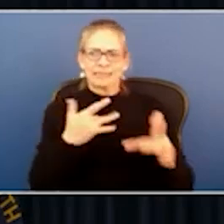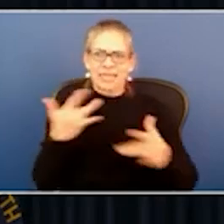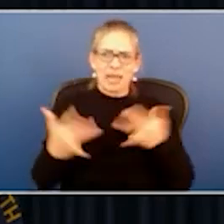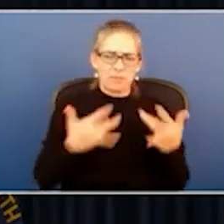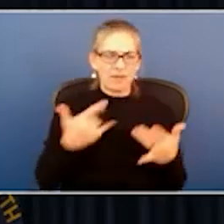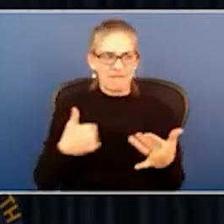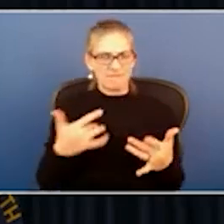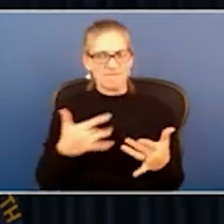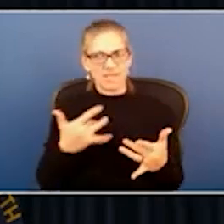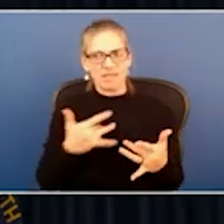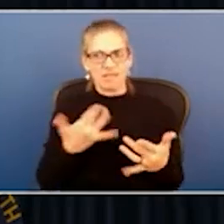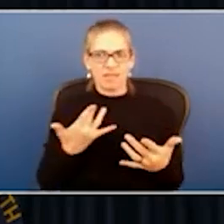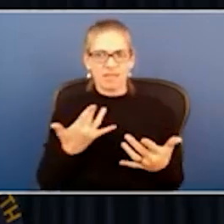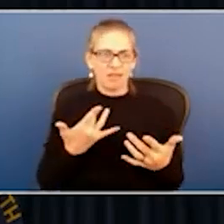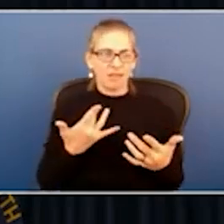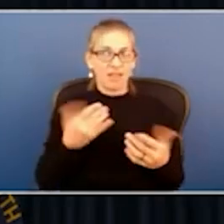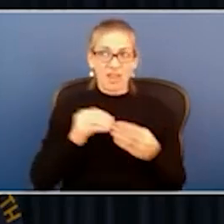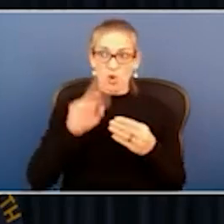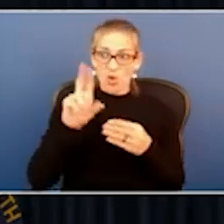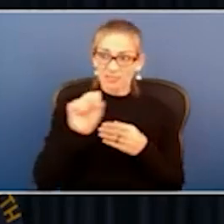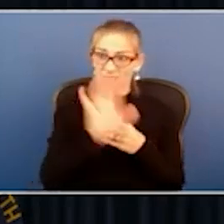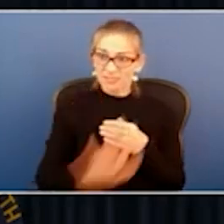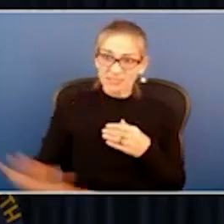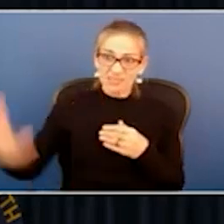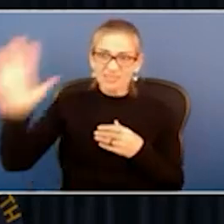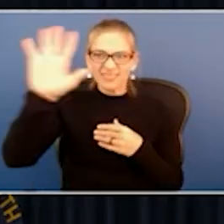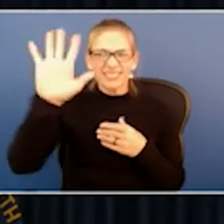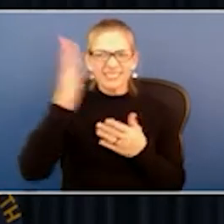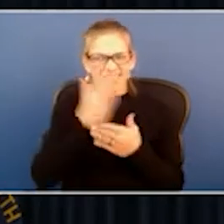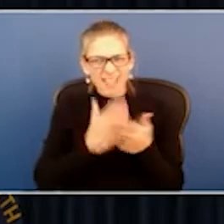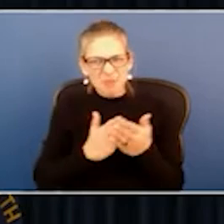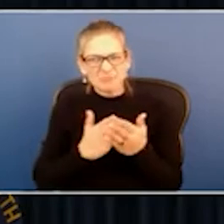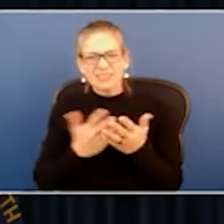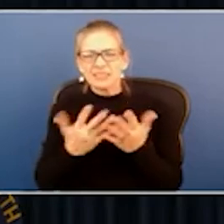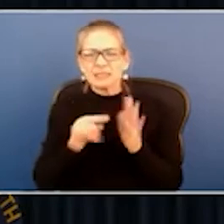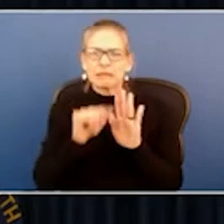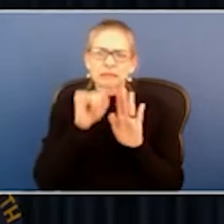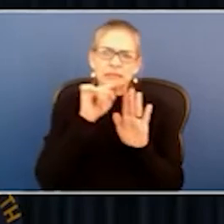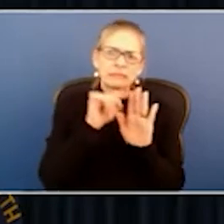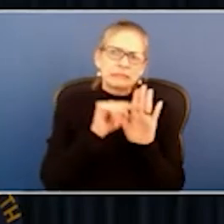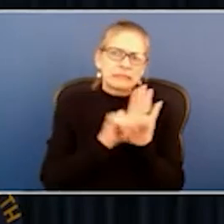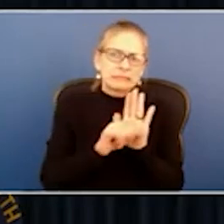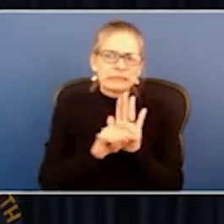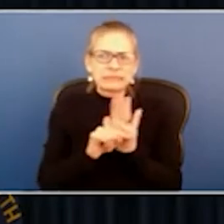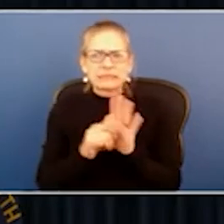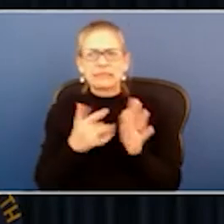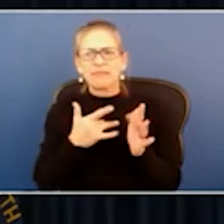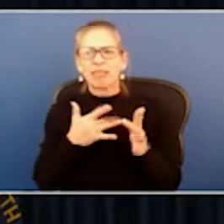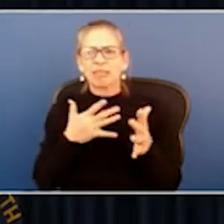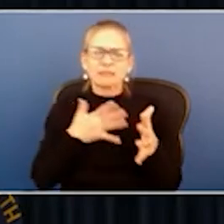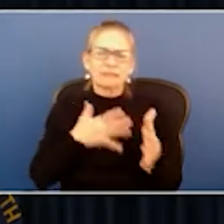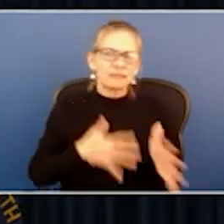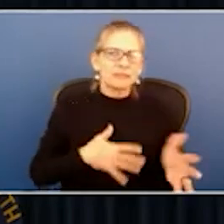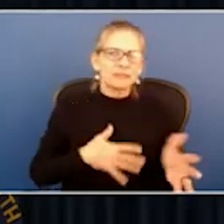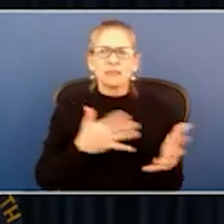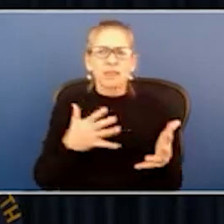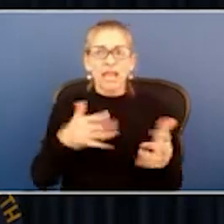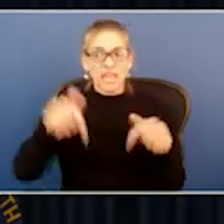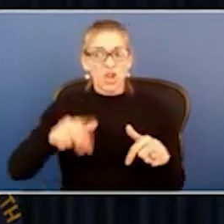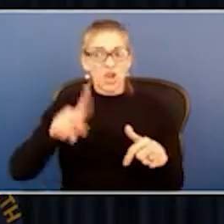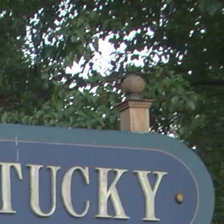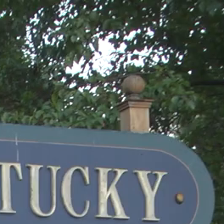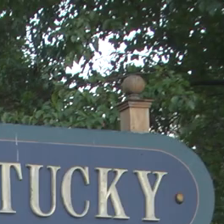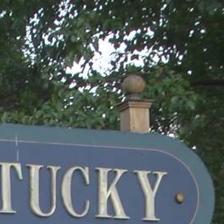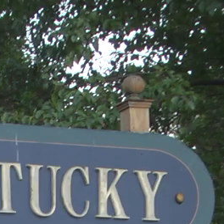that's not where we are in the Commonwealth. Everybody trying to come up with the best projects to move our people ahead. We appreciate your